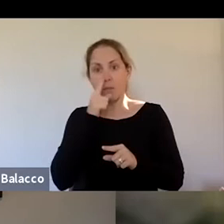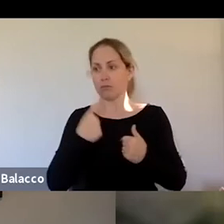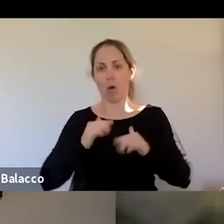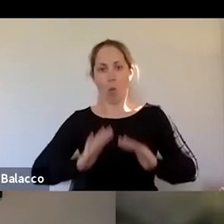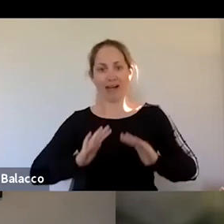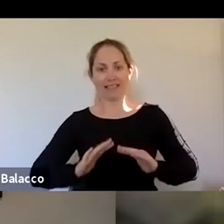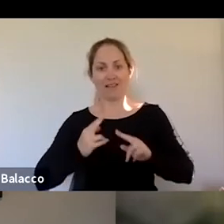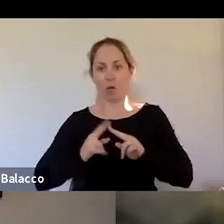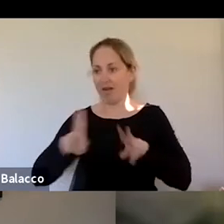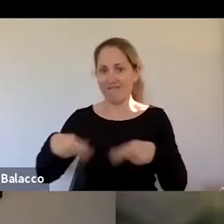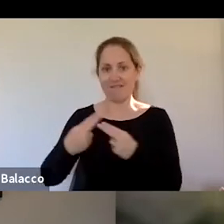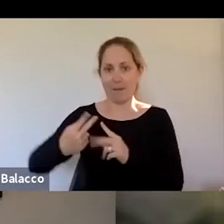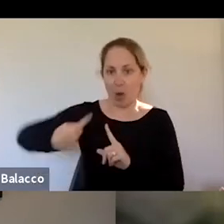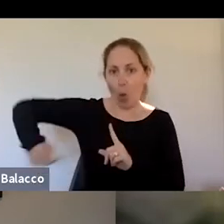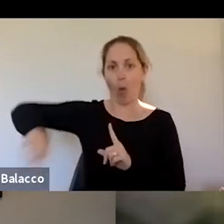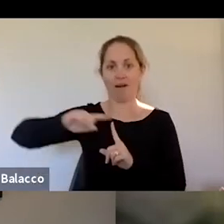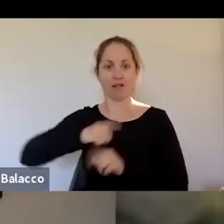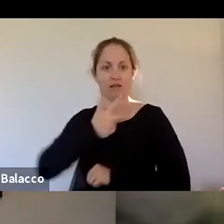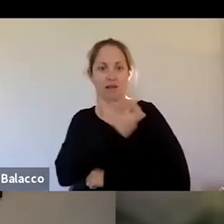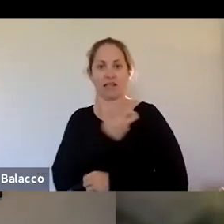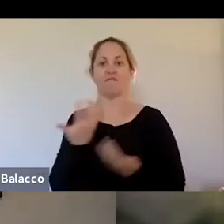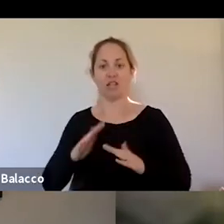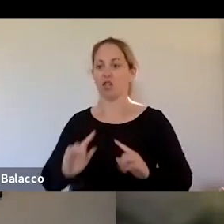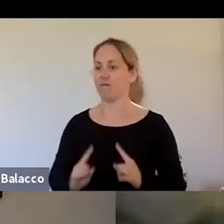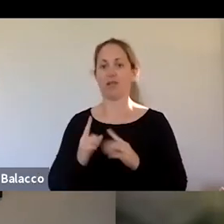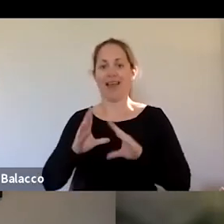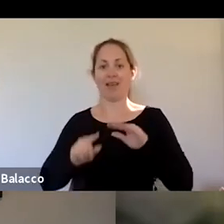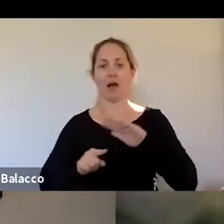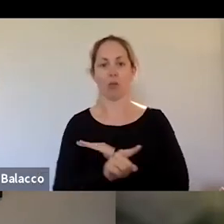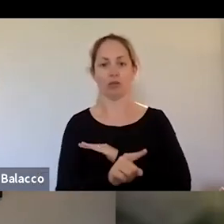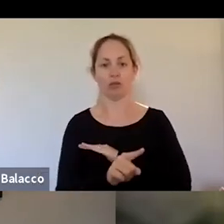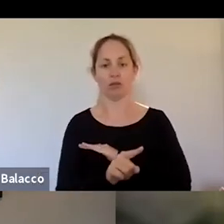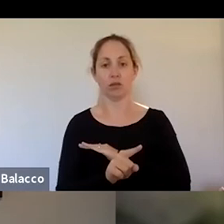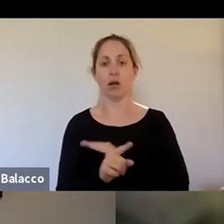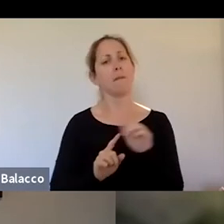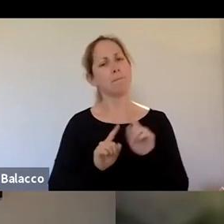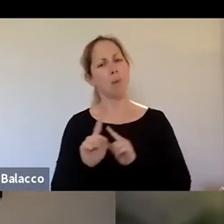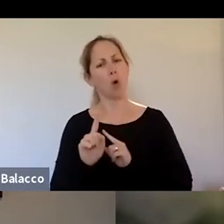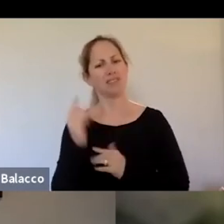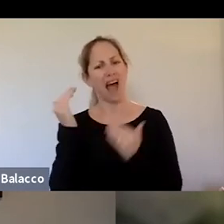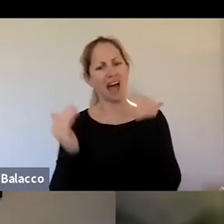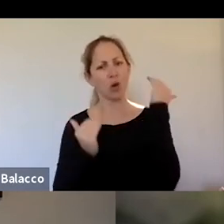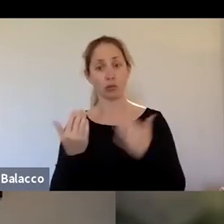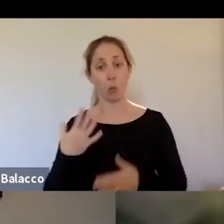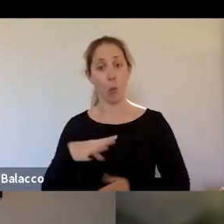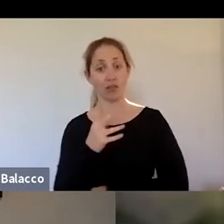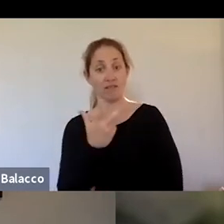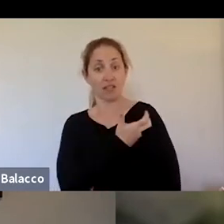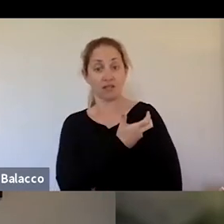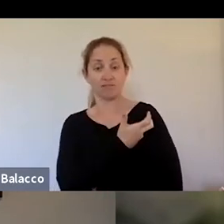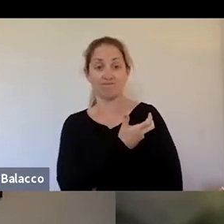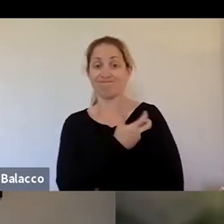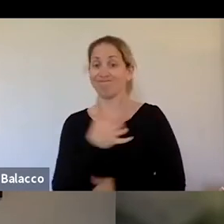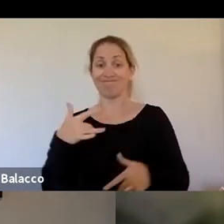other people in their social circles. At this point, most adults who want to be vaccinated have had the chance